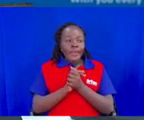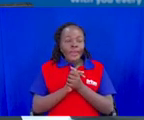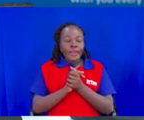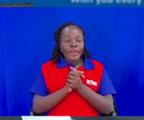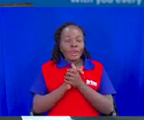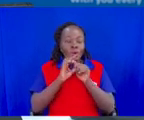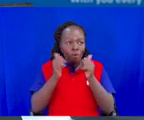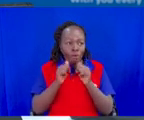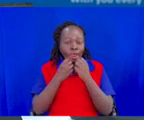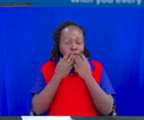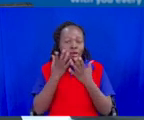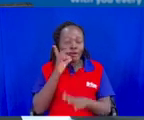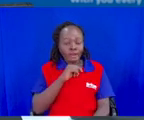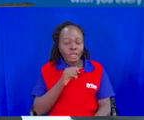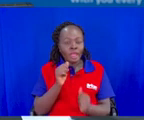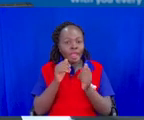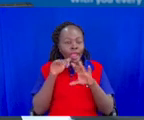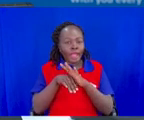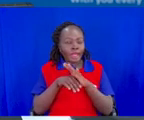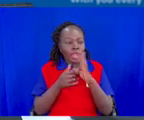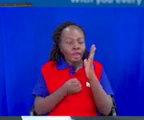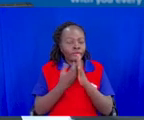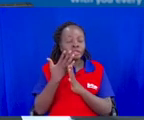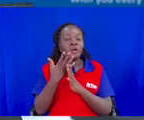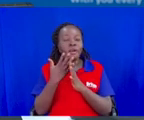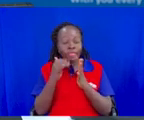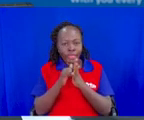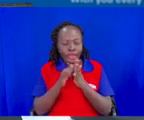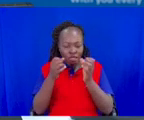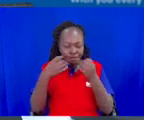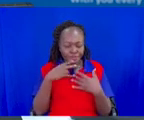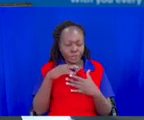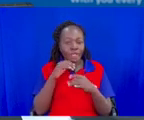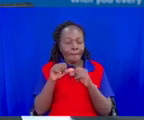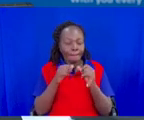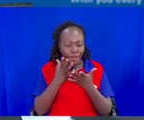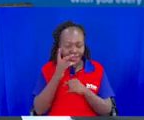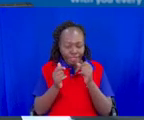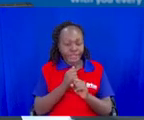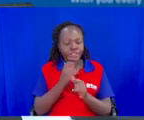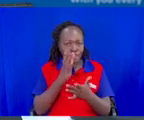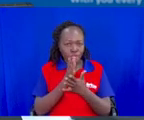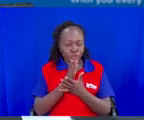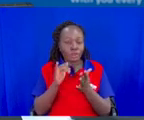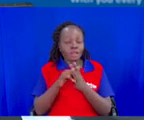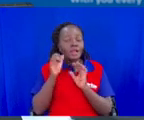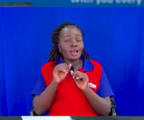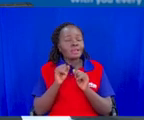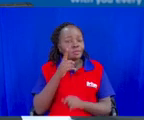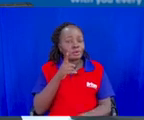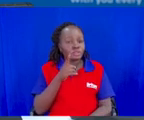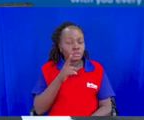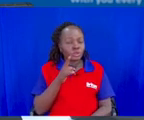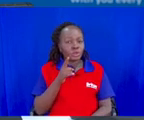very, very well informed on the innovation that you've brought about this year that enables the